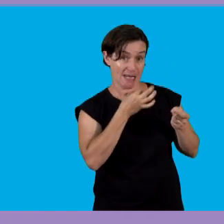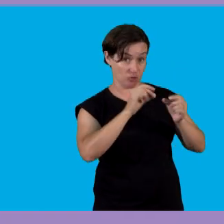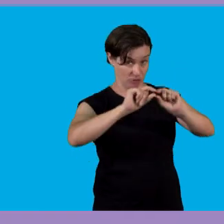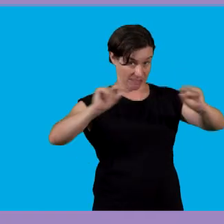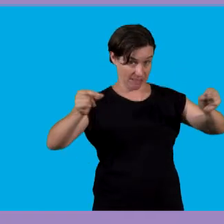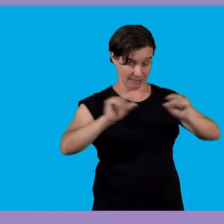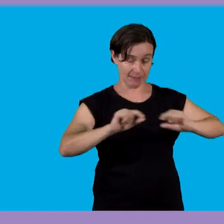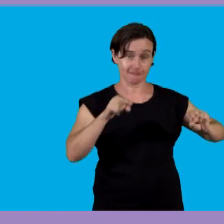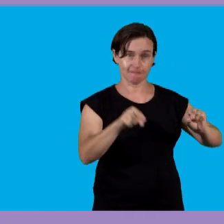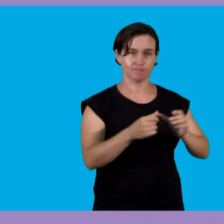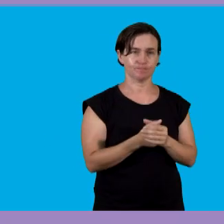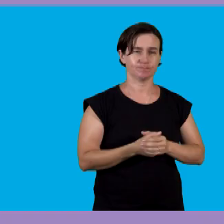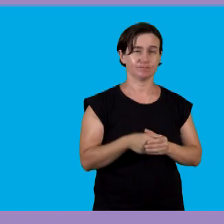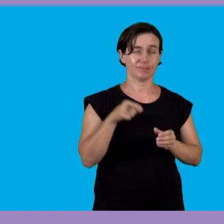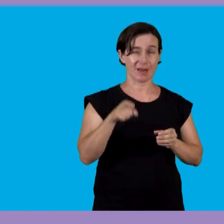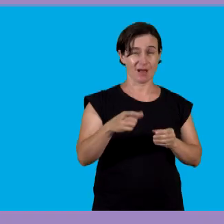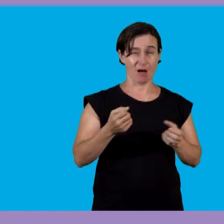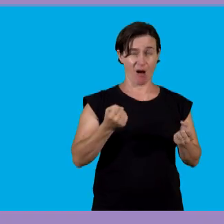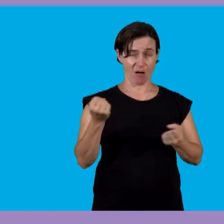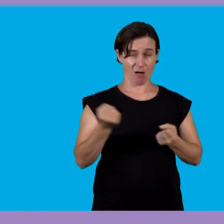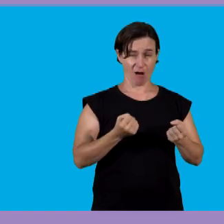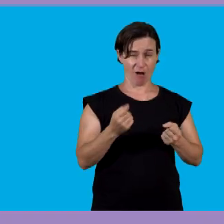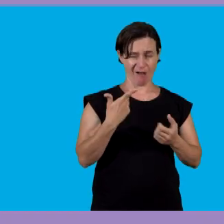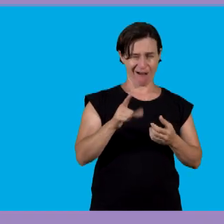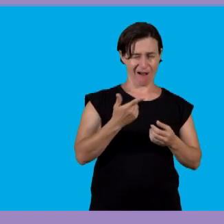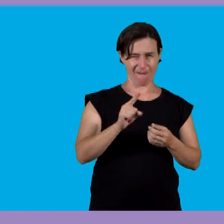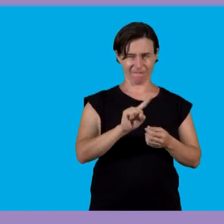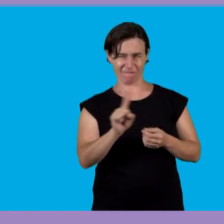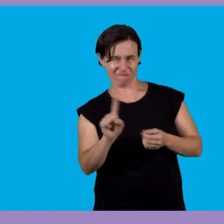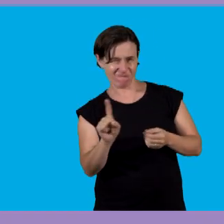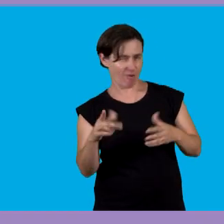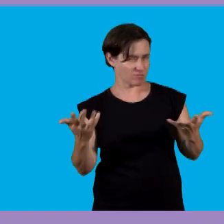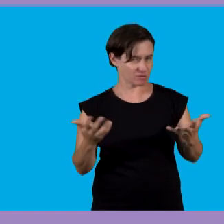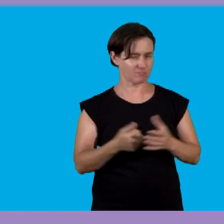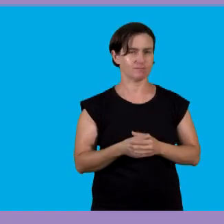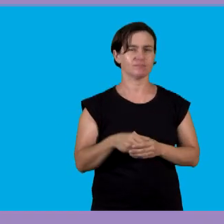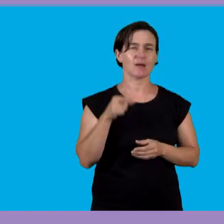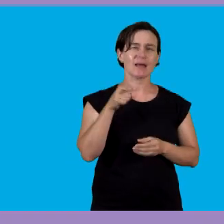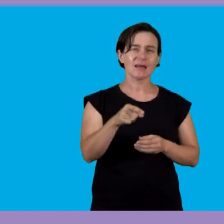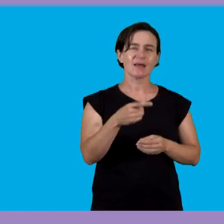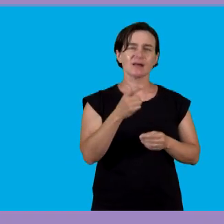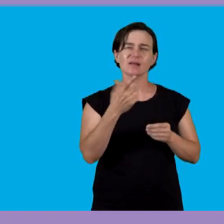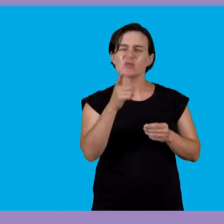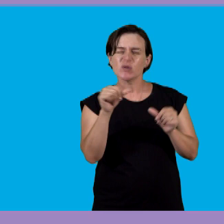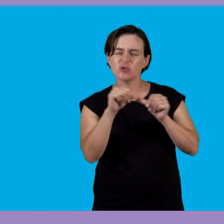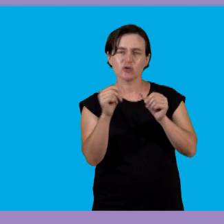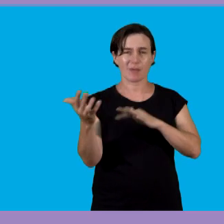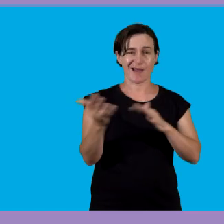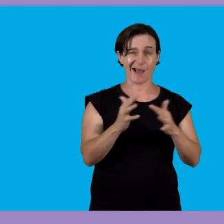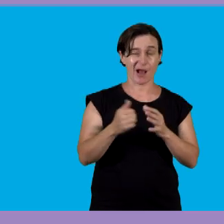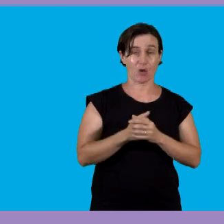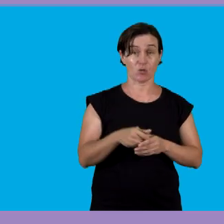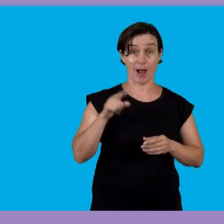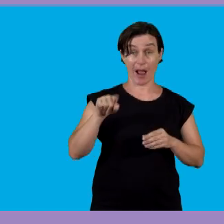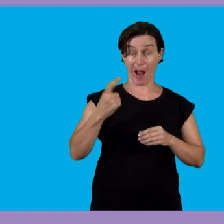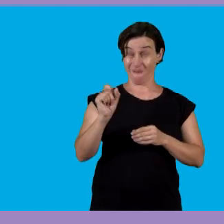says the speed of a car is determined by dividing the distance covered by the